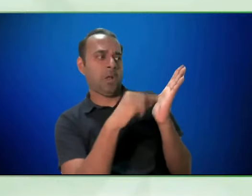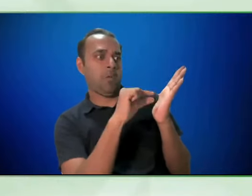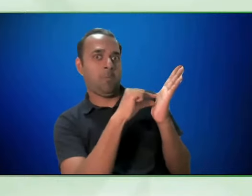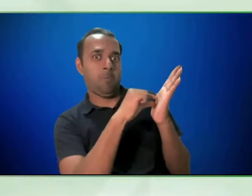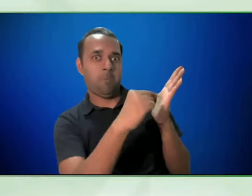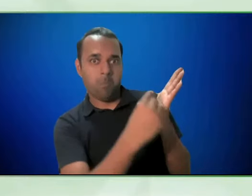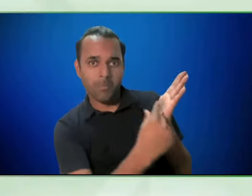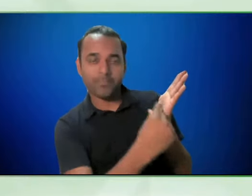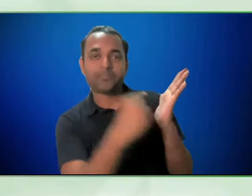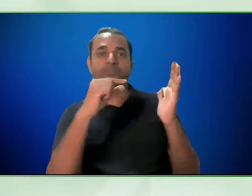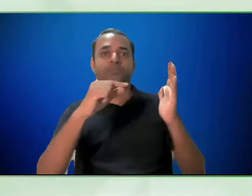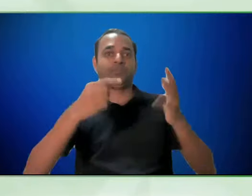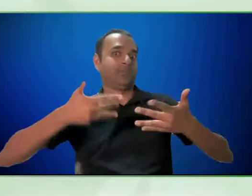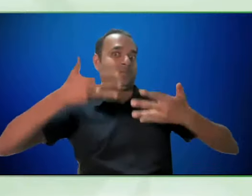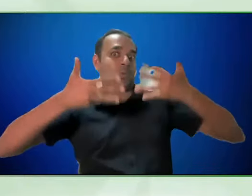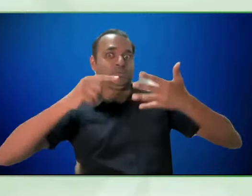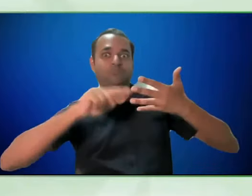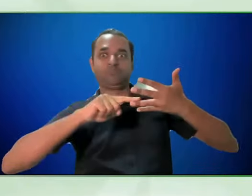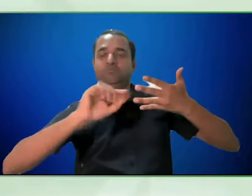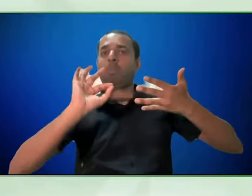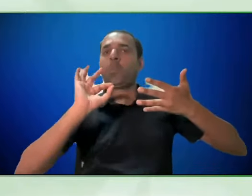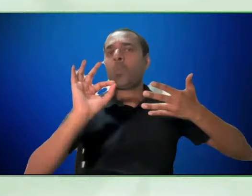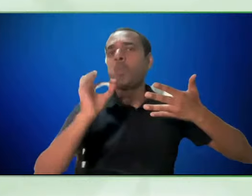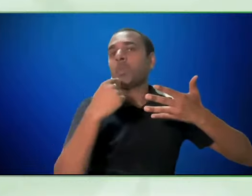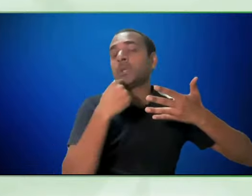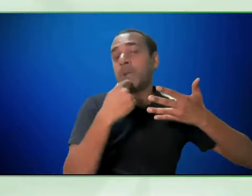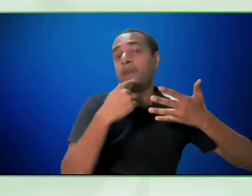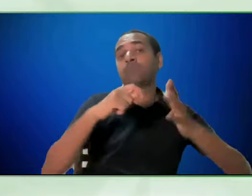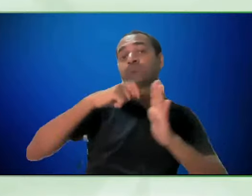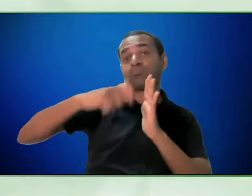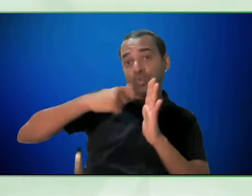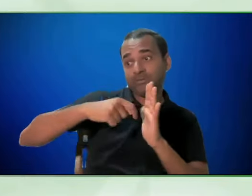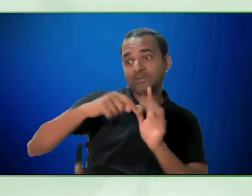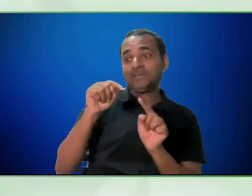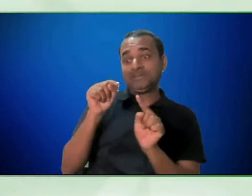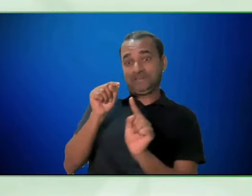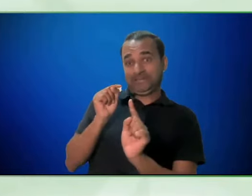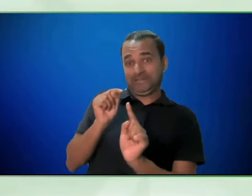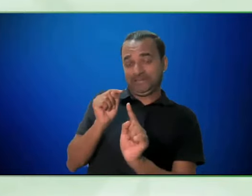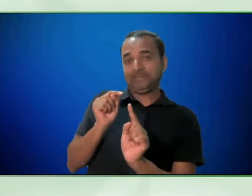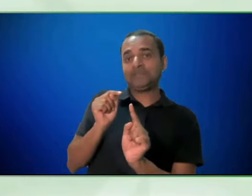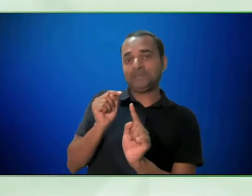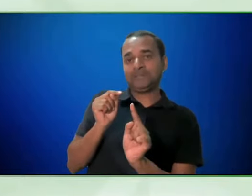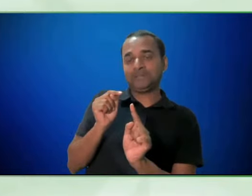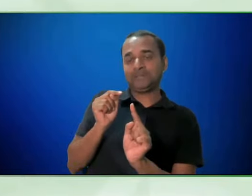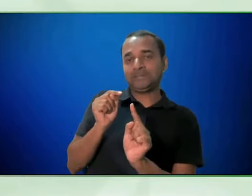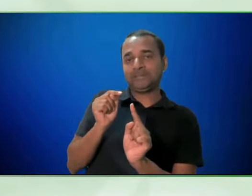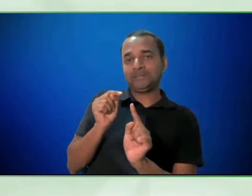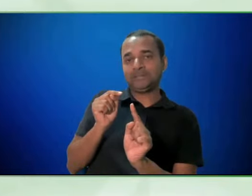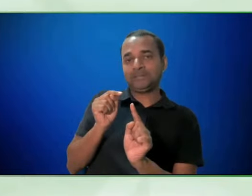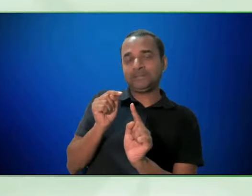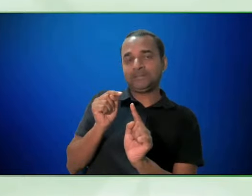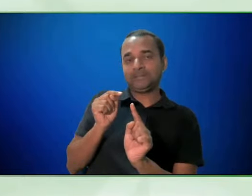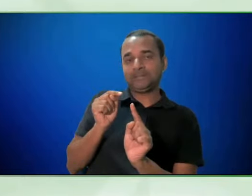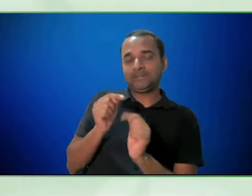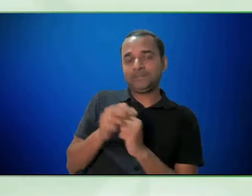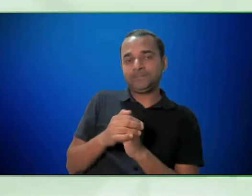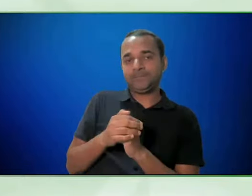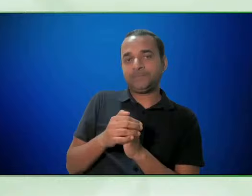coordinates the implementation of universal design in Norway. And they wanted to ask